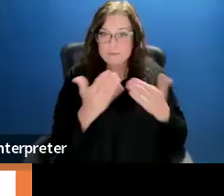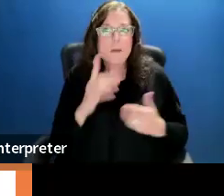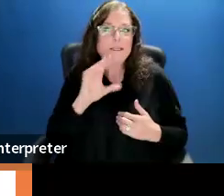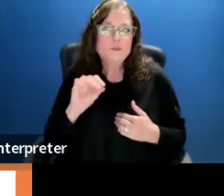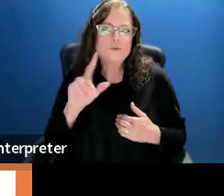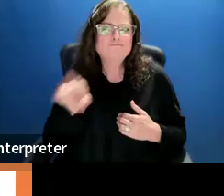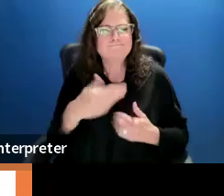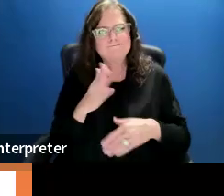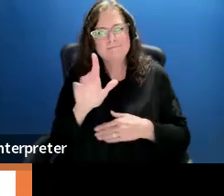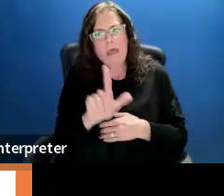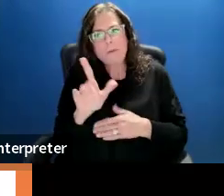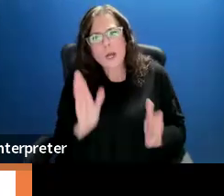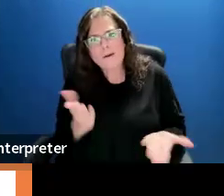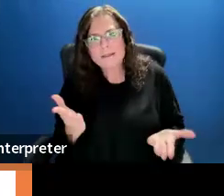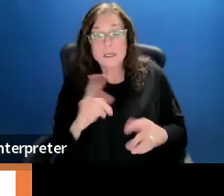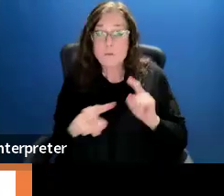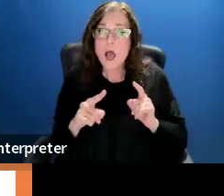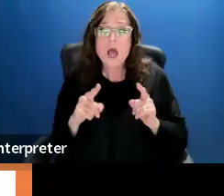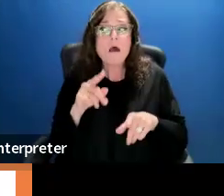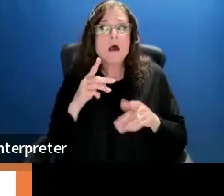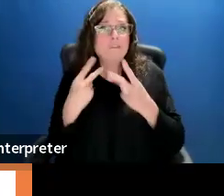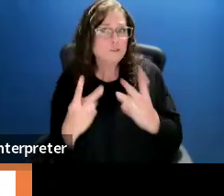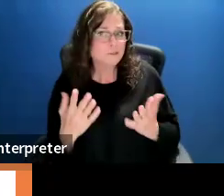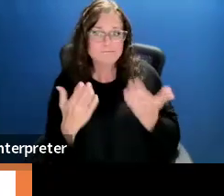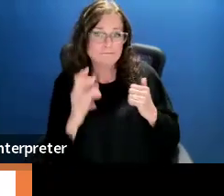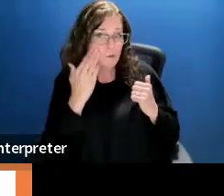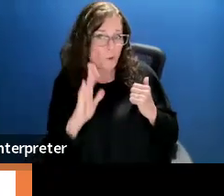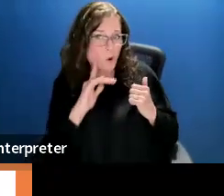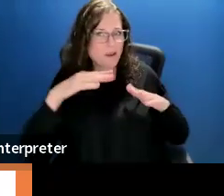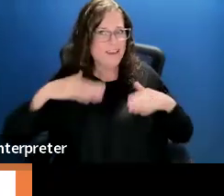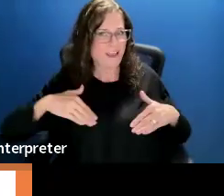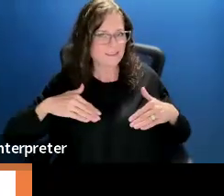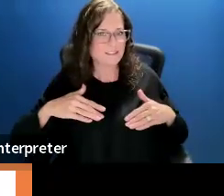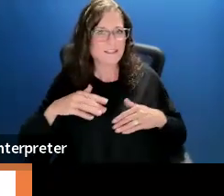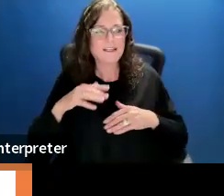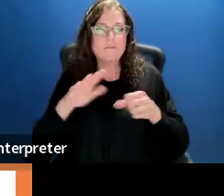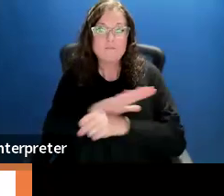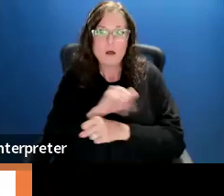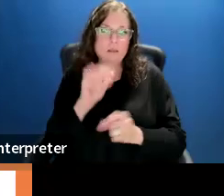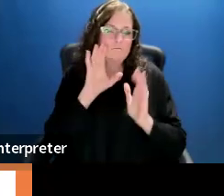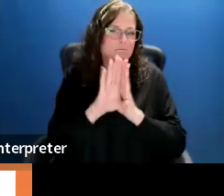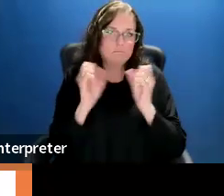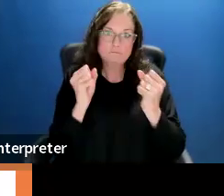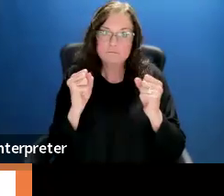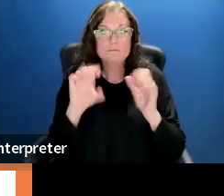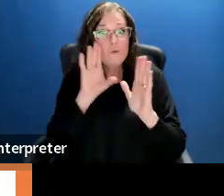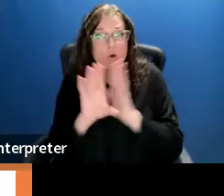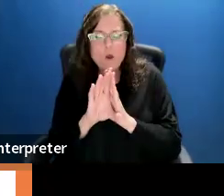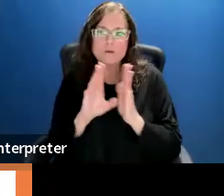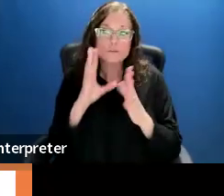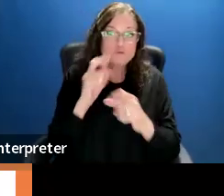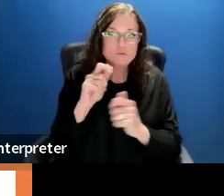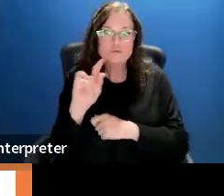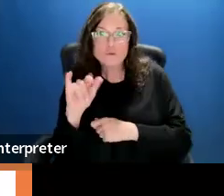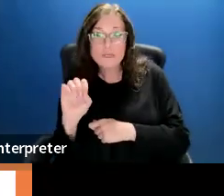are all librarians, but a lot of your patrons probably don't, yet. Packed with incredible photos and fascinating trivia,